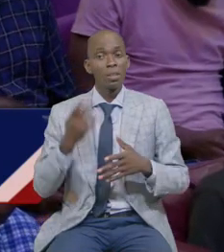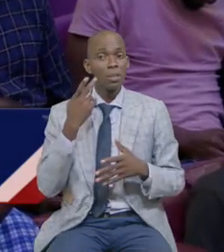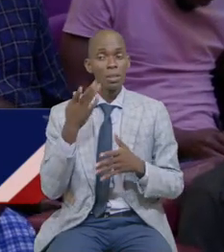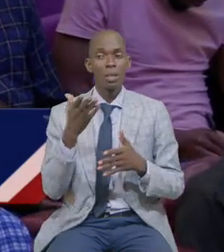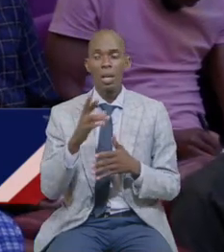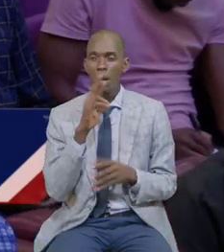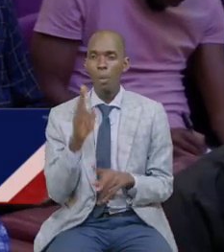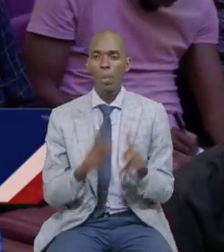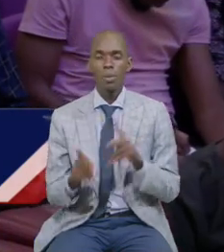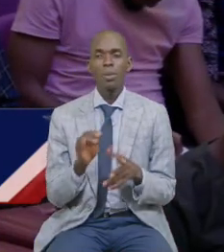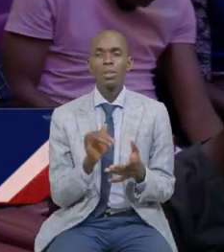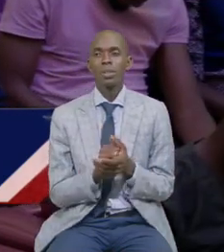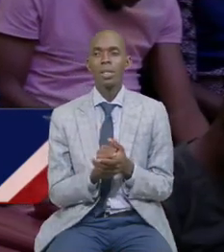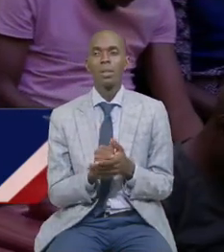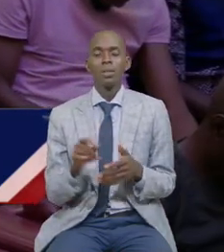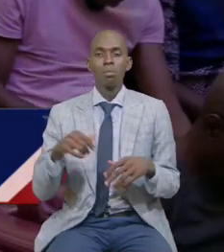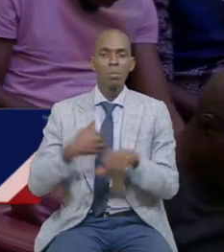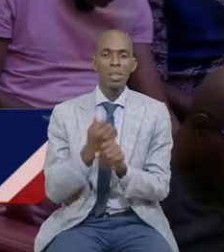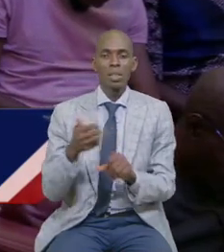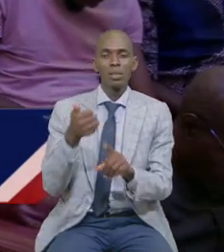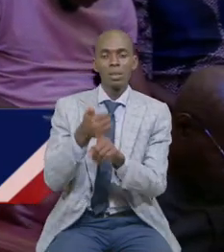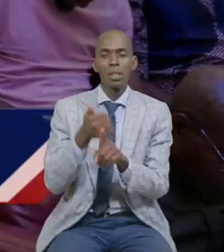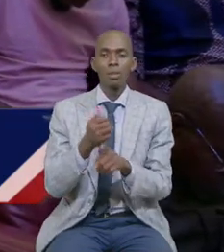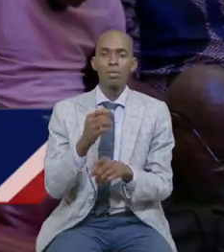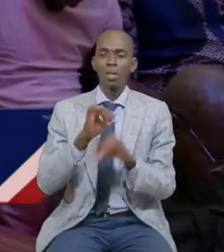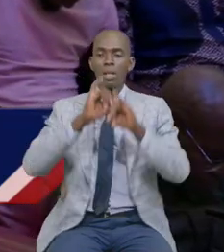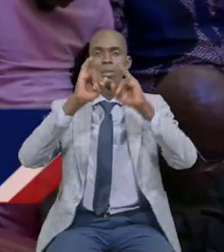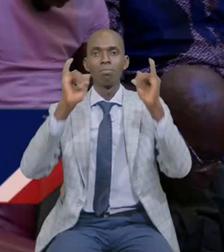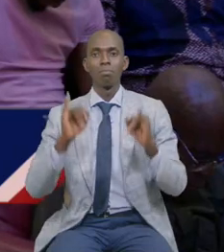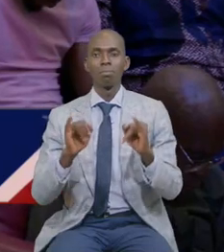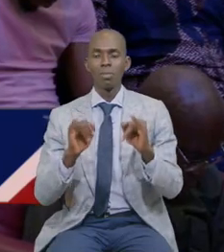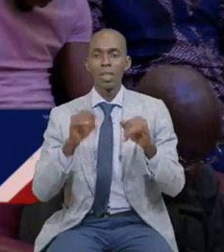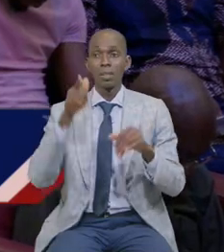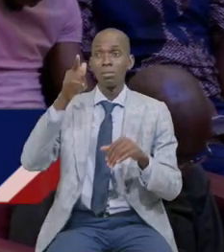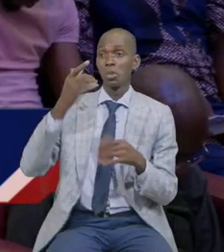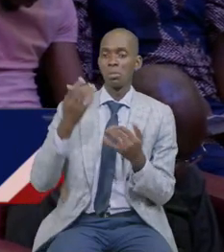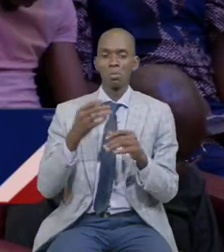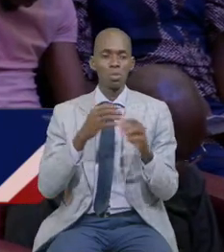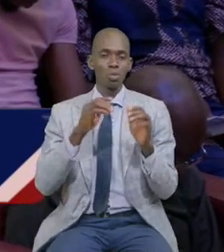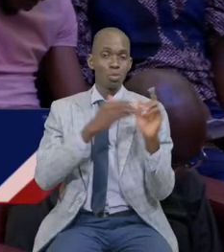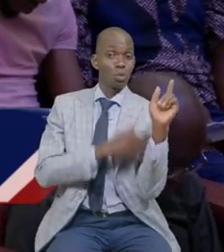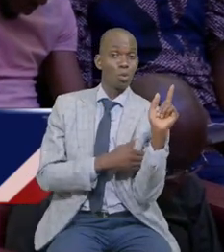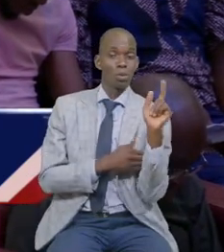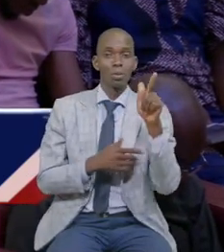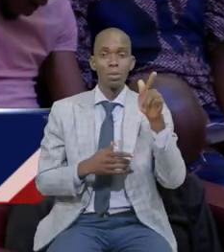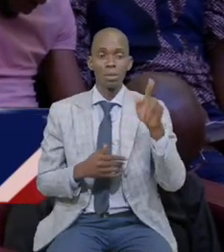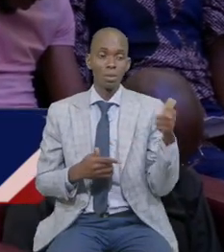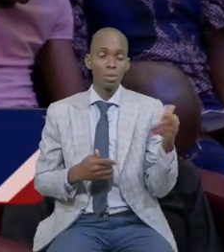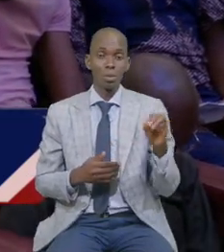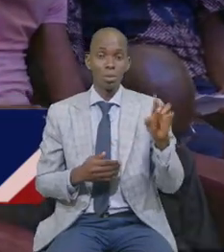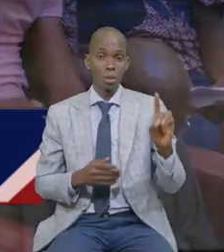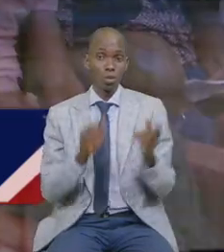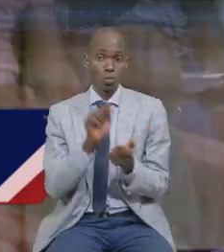there are people that think that they make themselves God and they feel that somebody else's life is in their hand